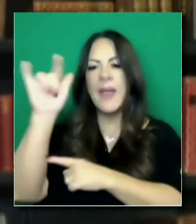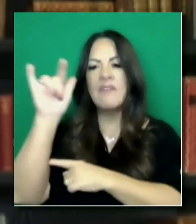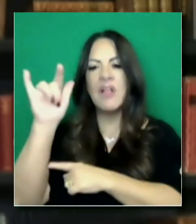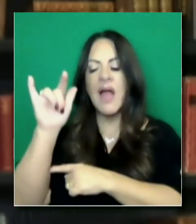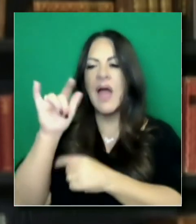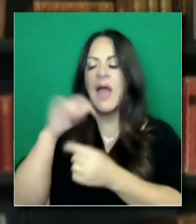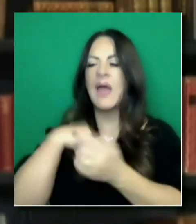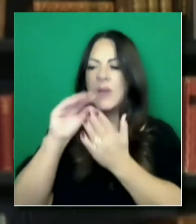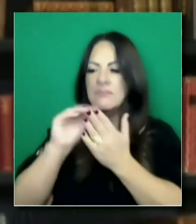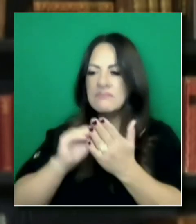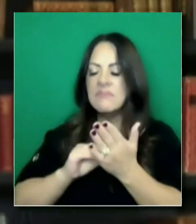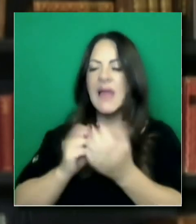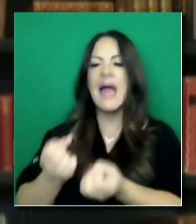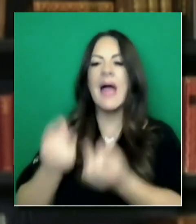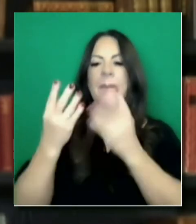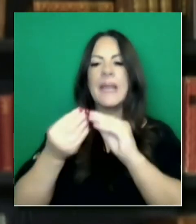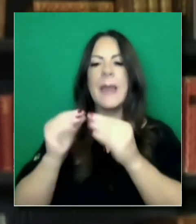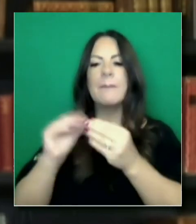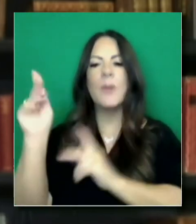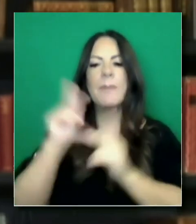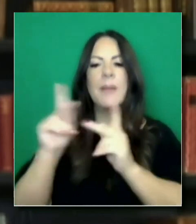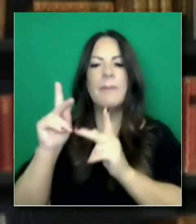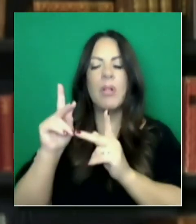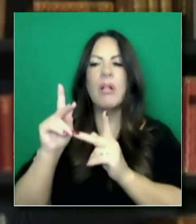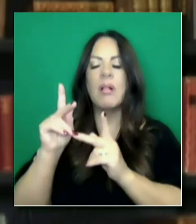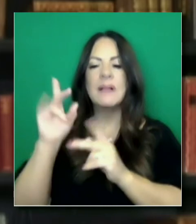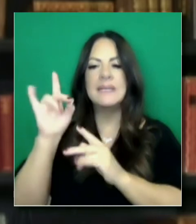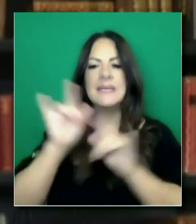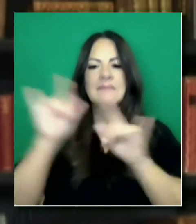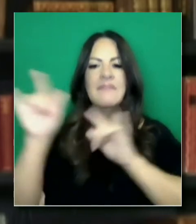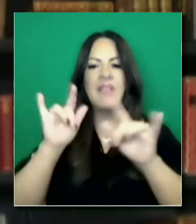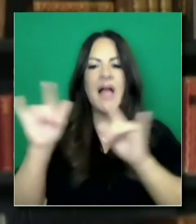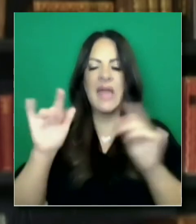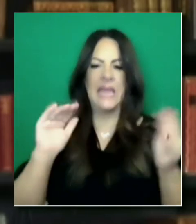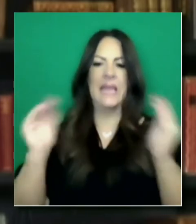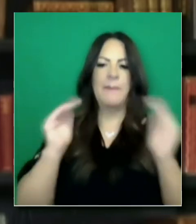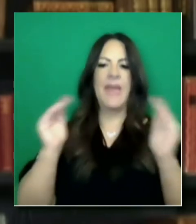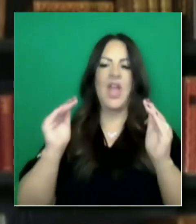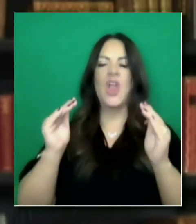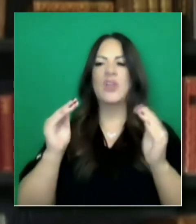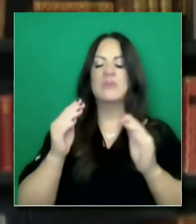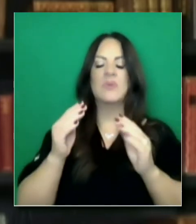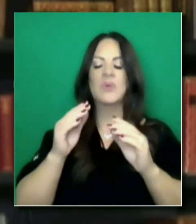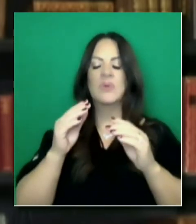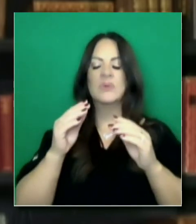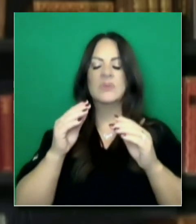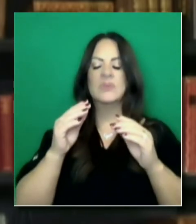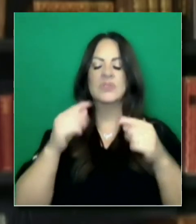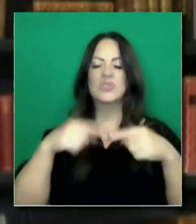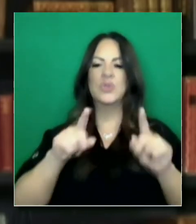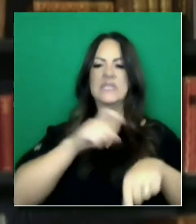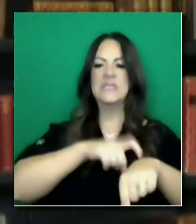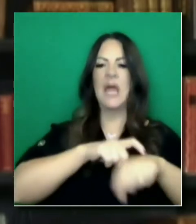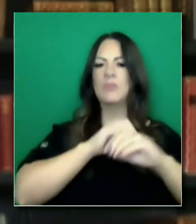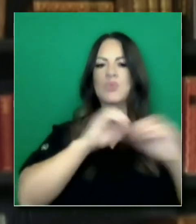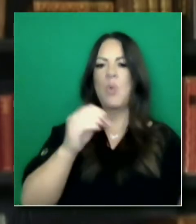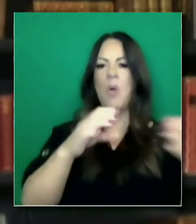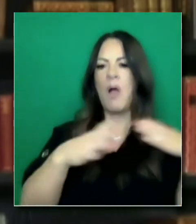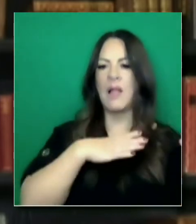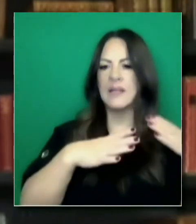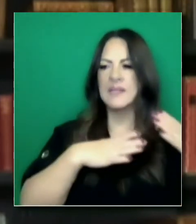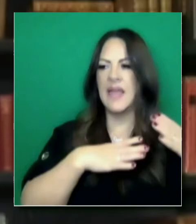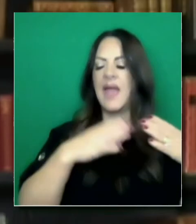only suggests that we are going to see an increase in cases across this country, not just in the state of California, as it relates to these